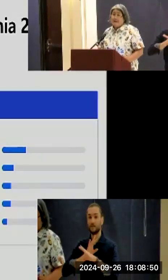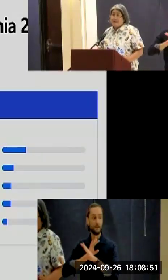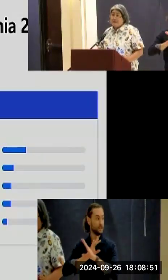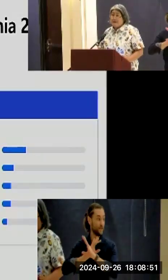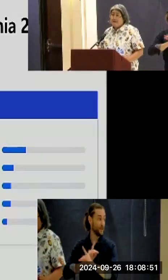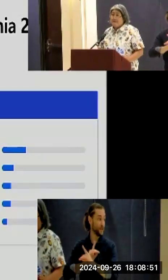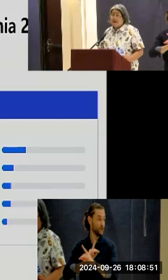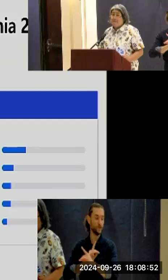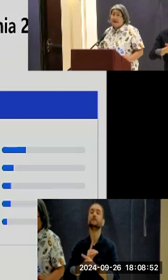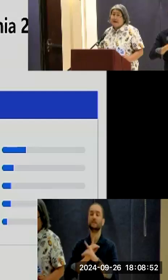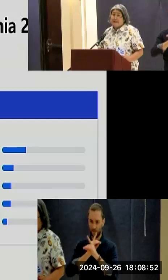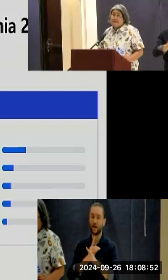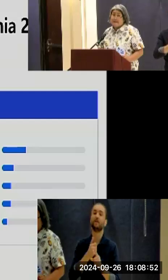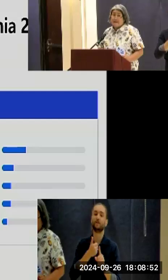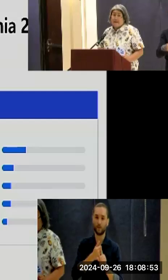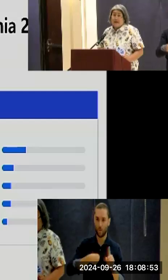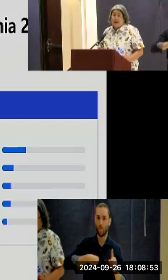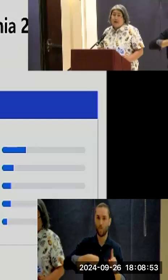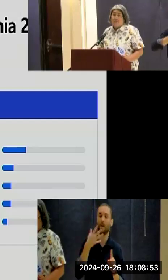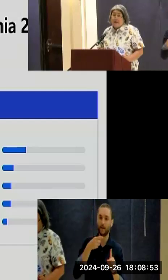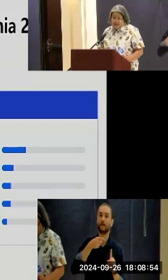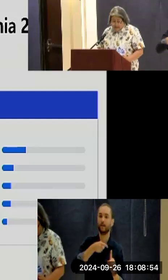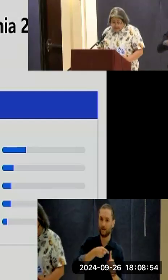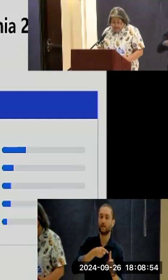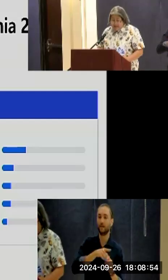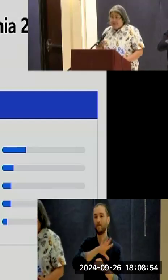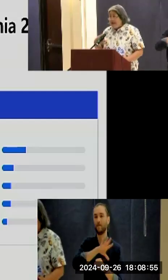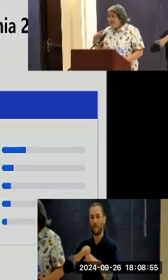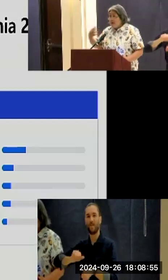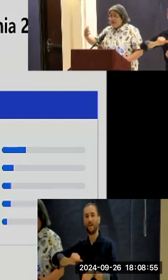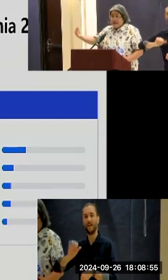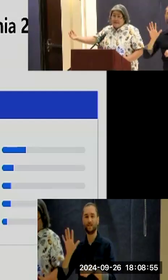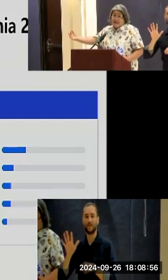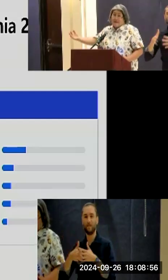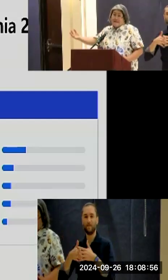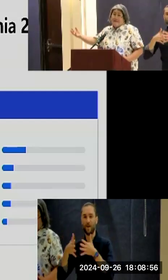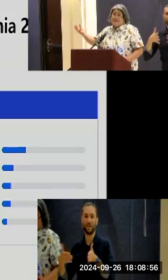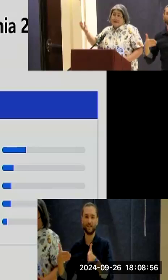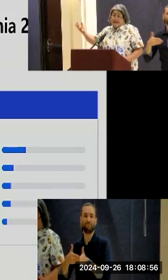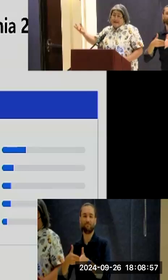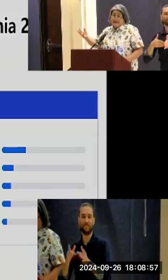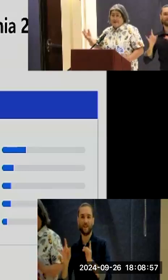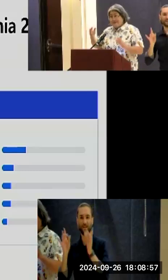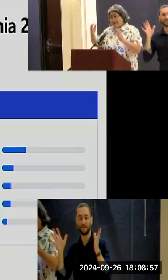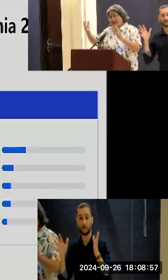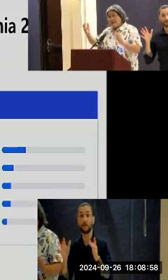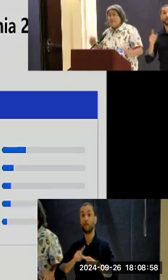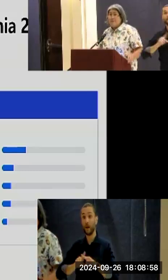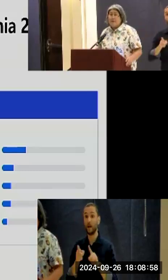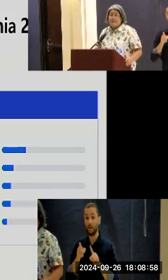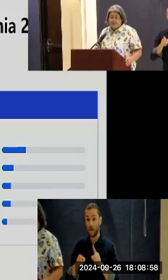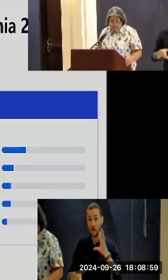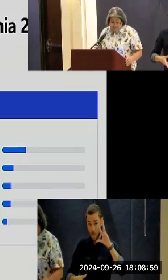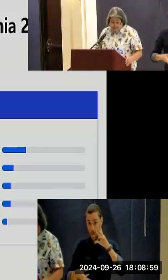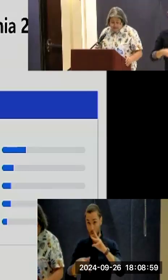anti-Asian American violence. And if you add up all the other categories, you finally get to a little bit more